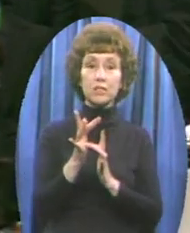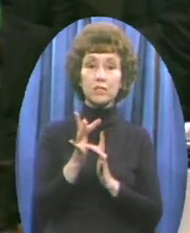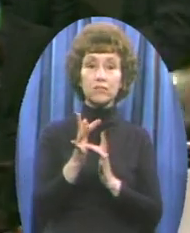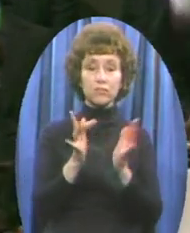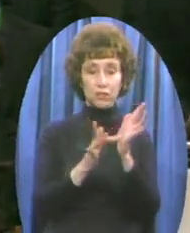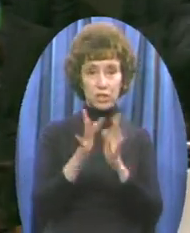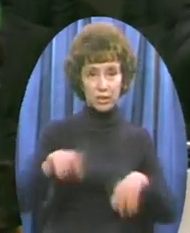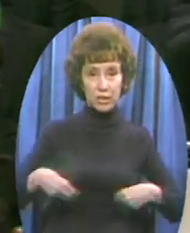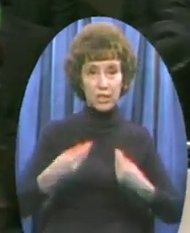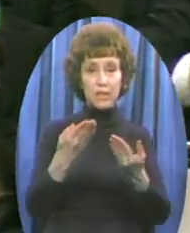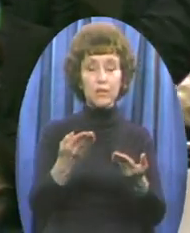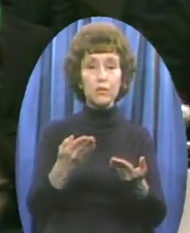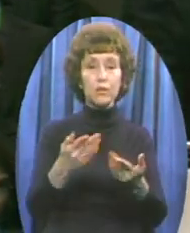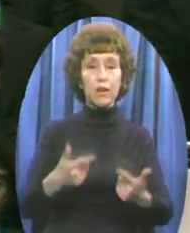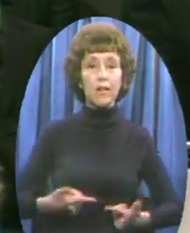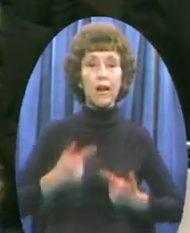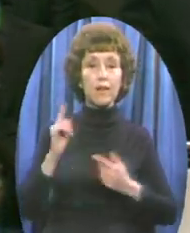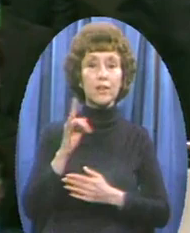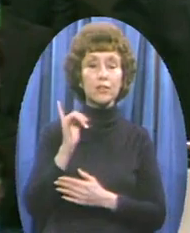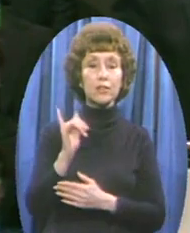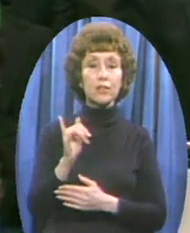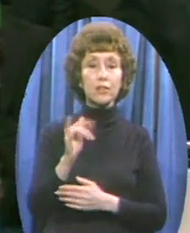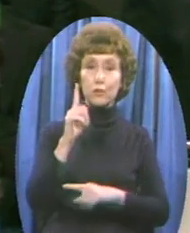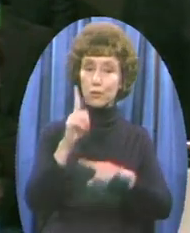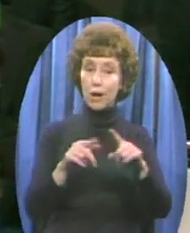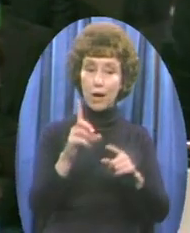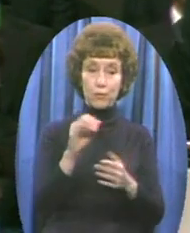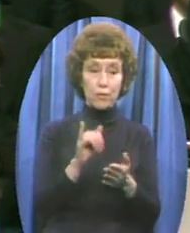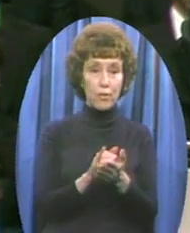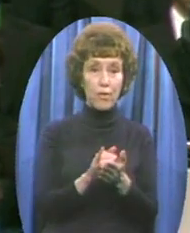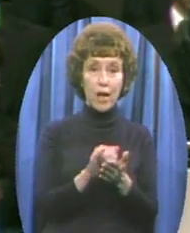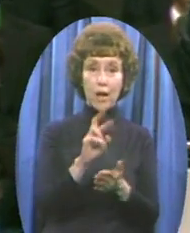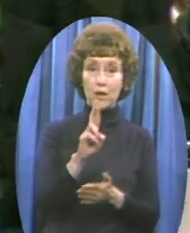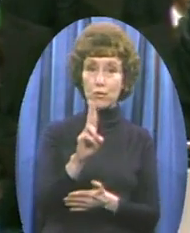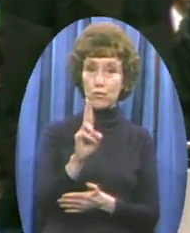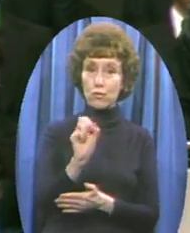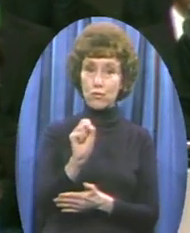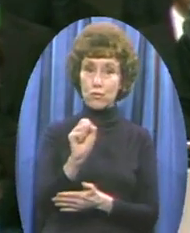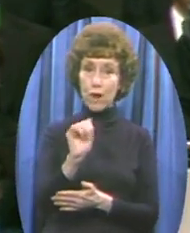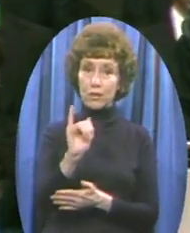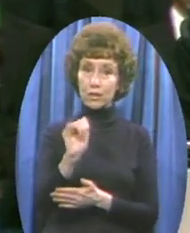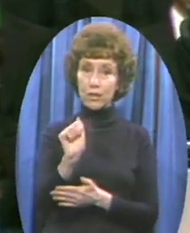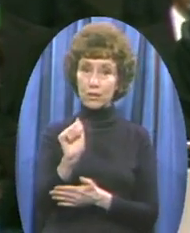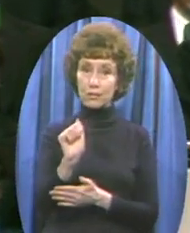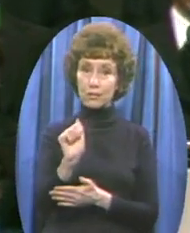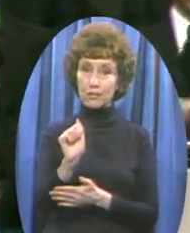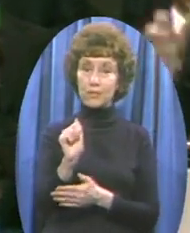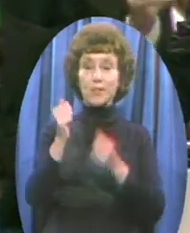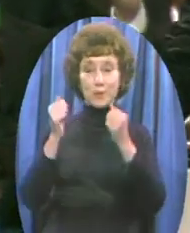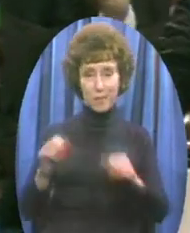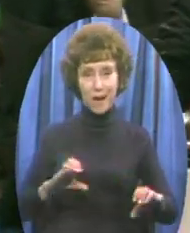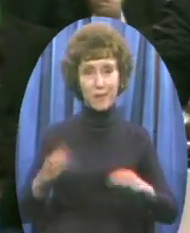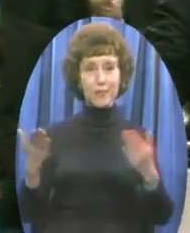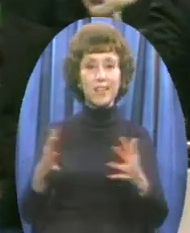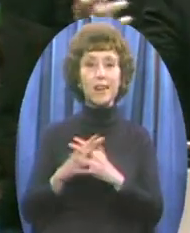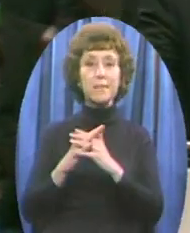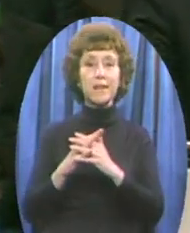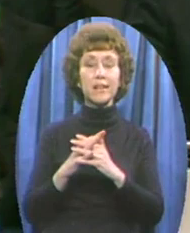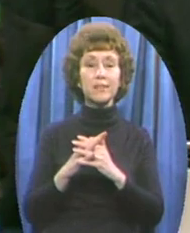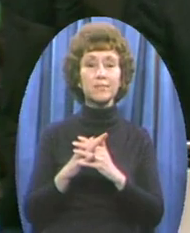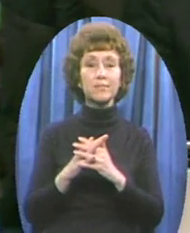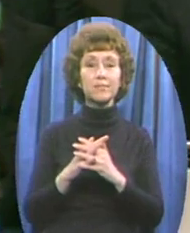that in Russia. You can do it here. That's the difference. What else is different about